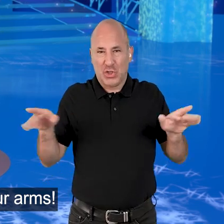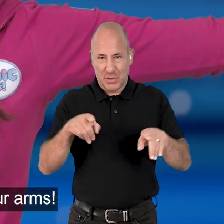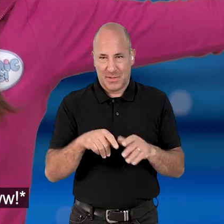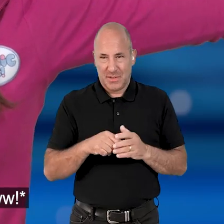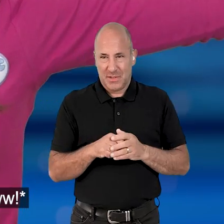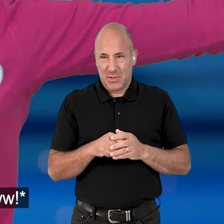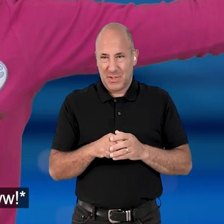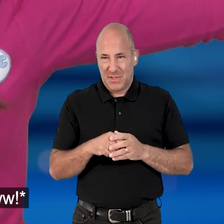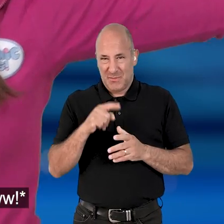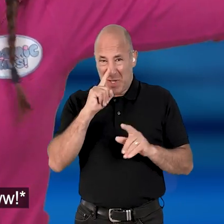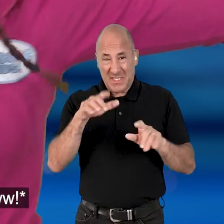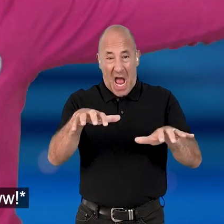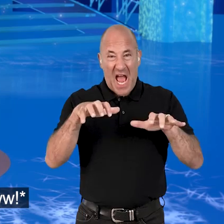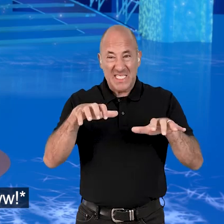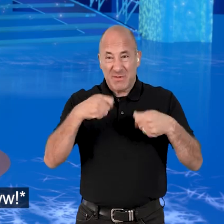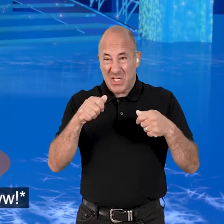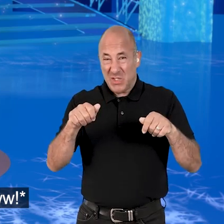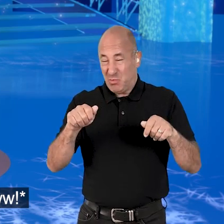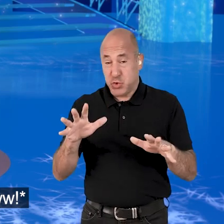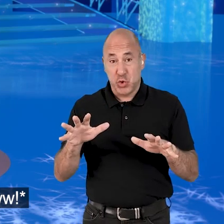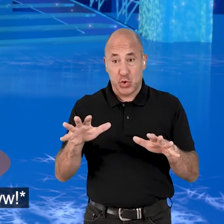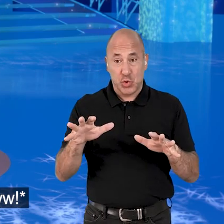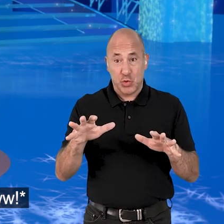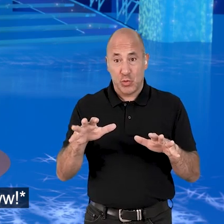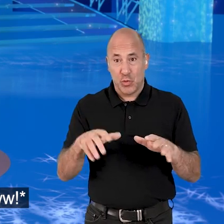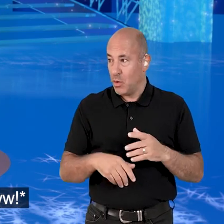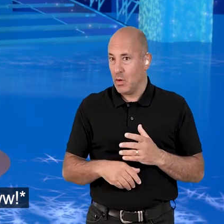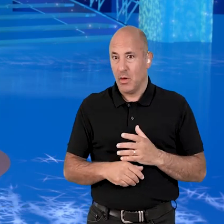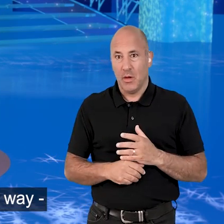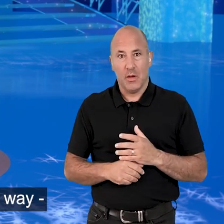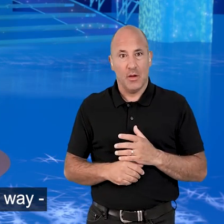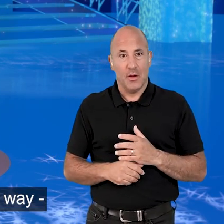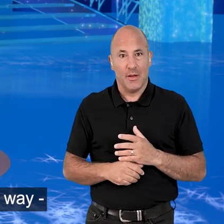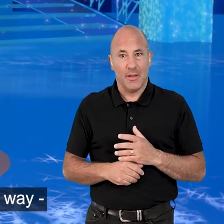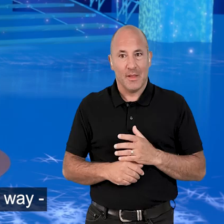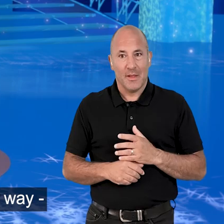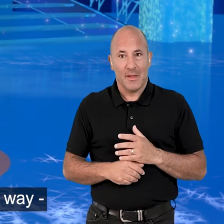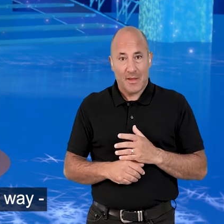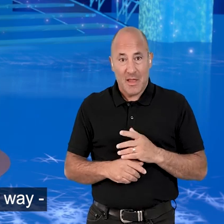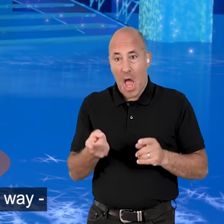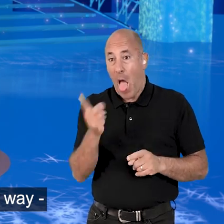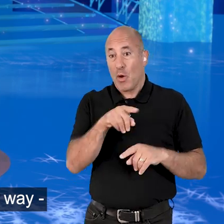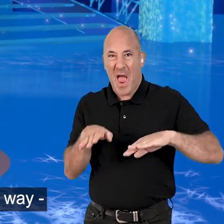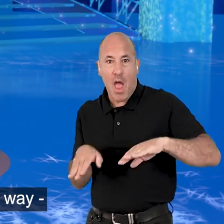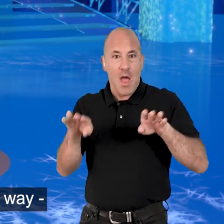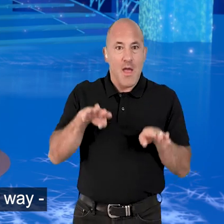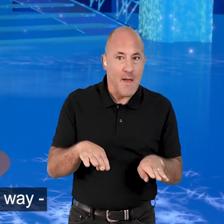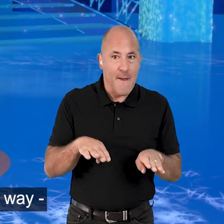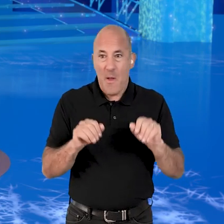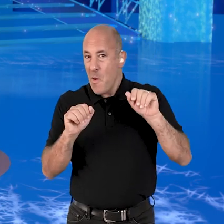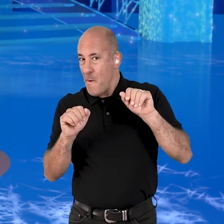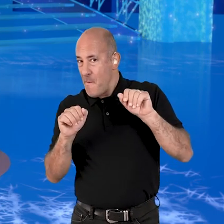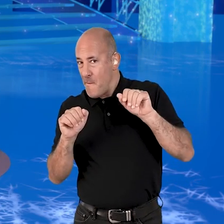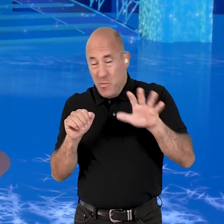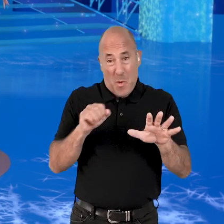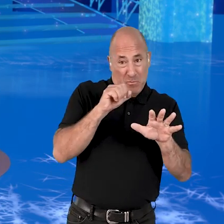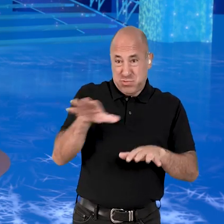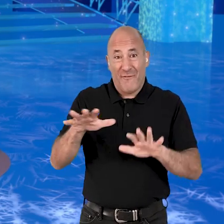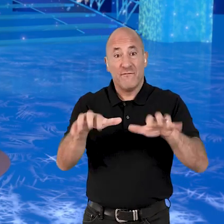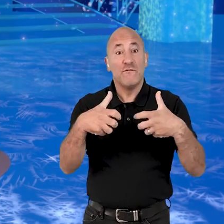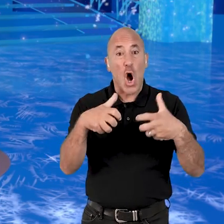arms. She could make ice, zoo, and jump your feet the other way. And